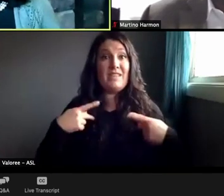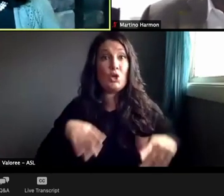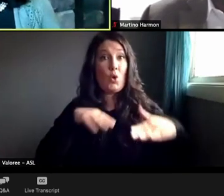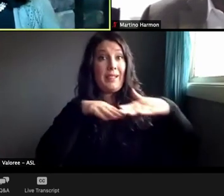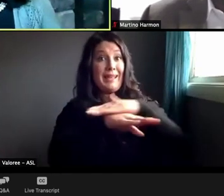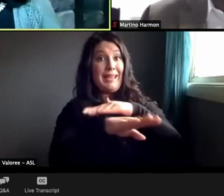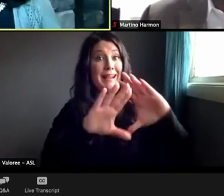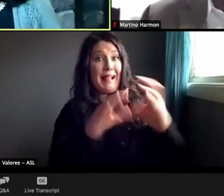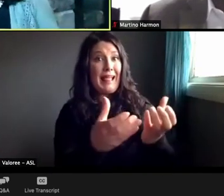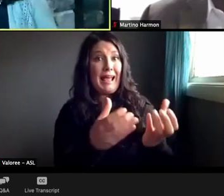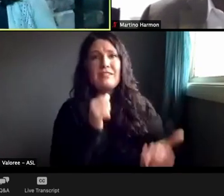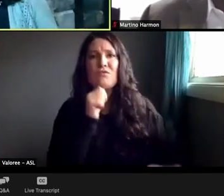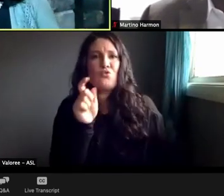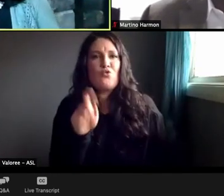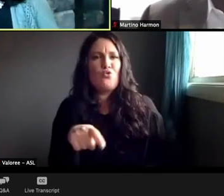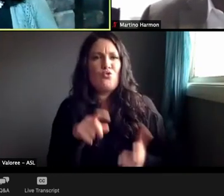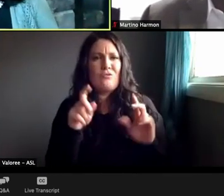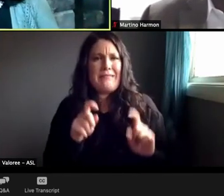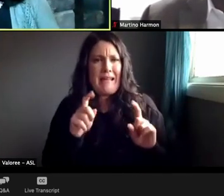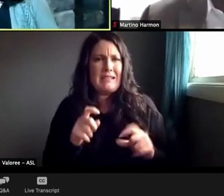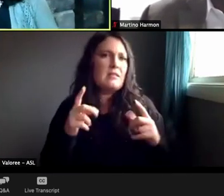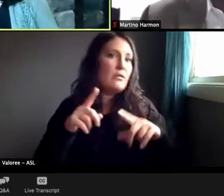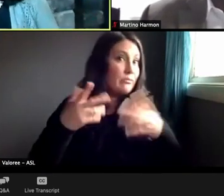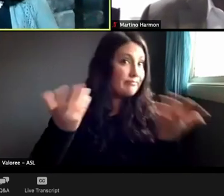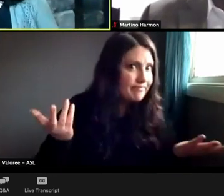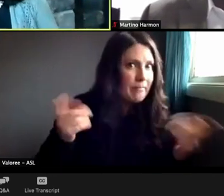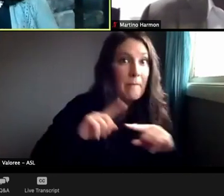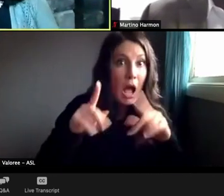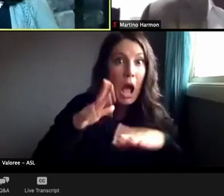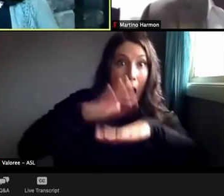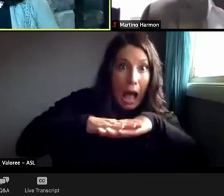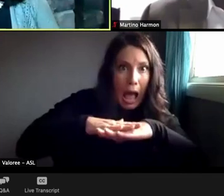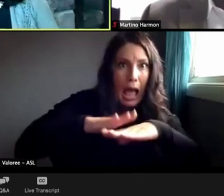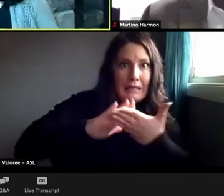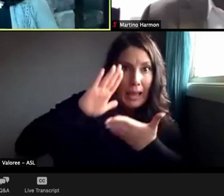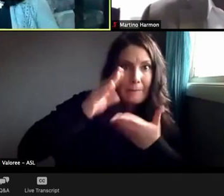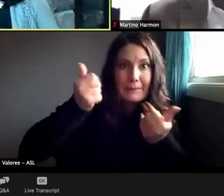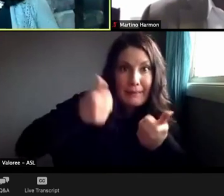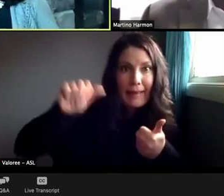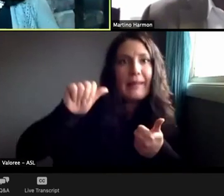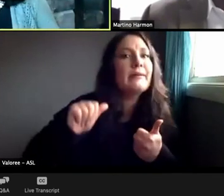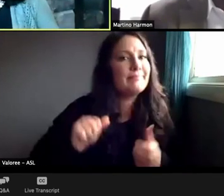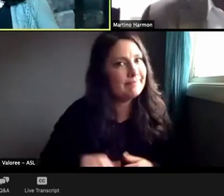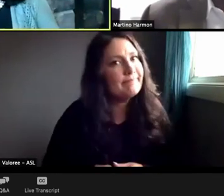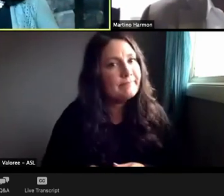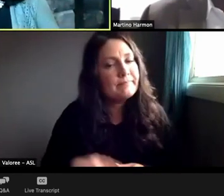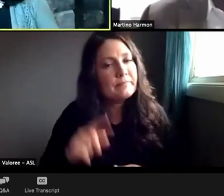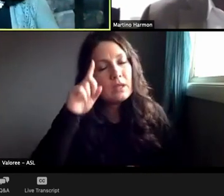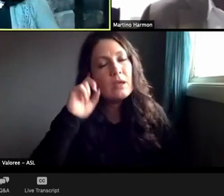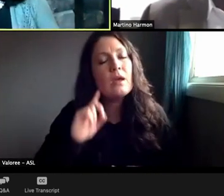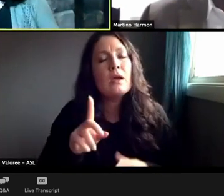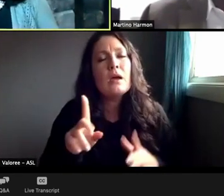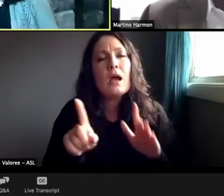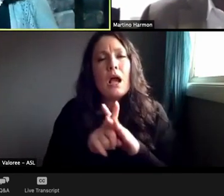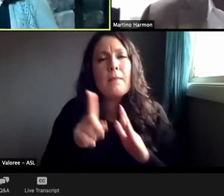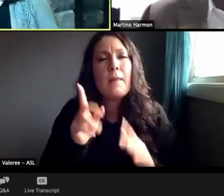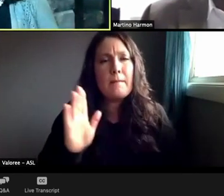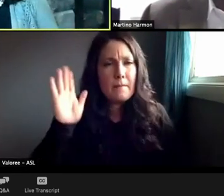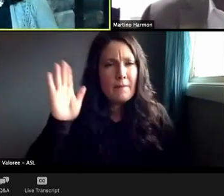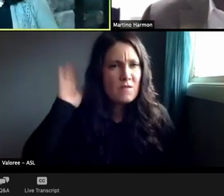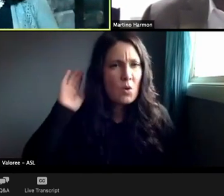is designed. Martino, I want to ask you this question too. This is something that came up before and also in the Q&A.